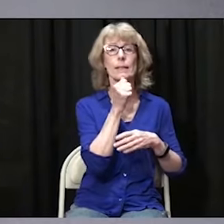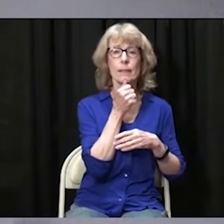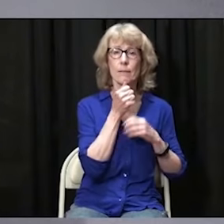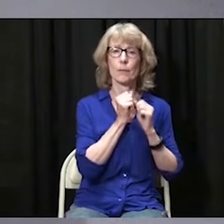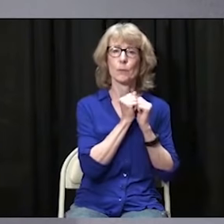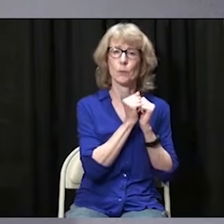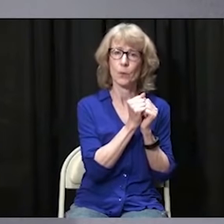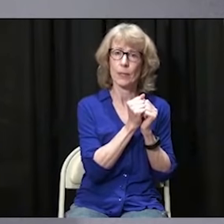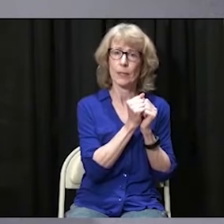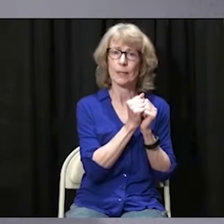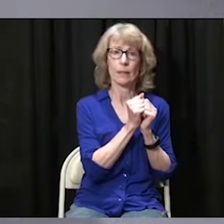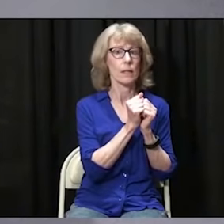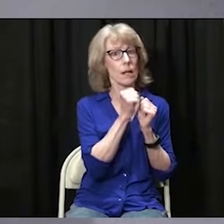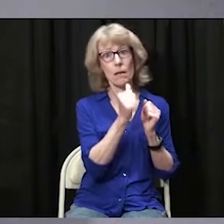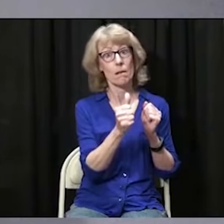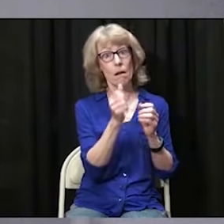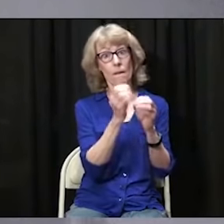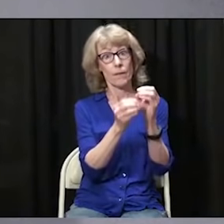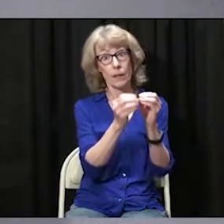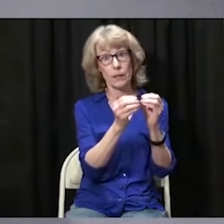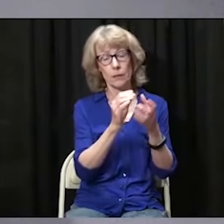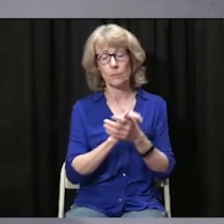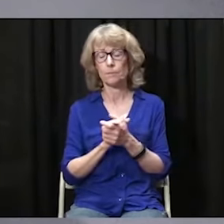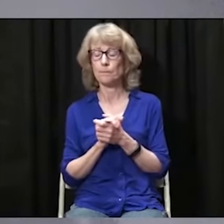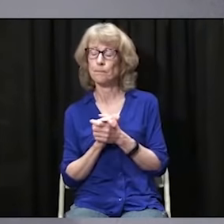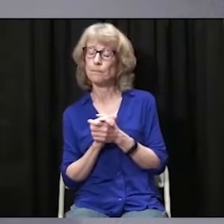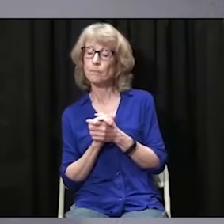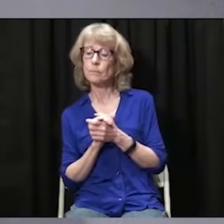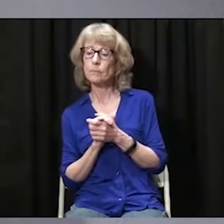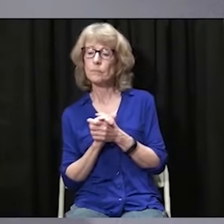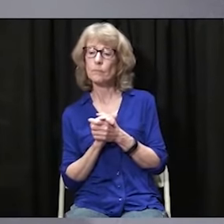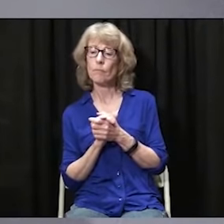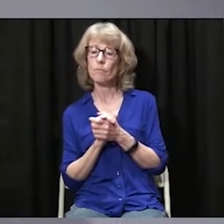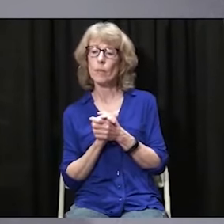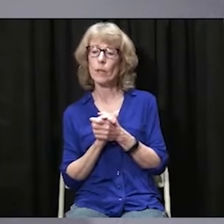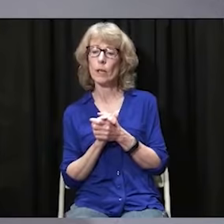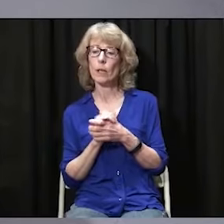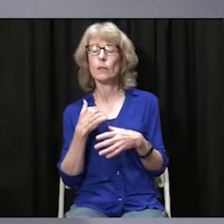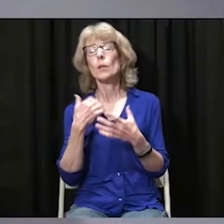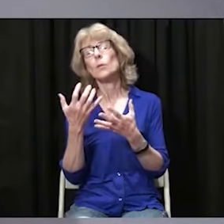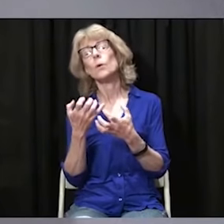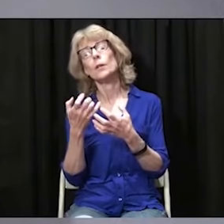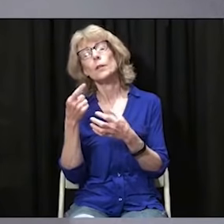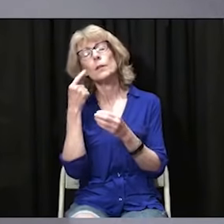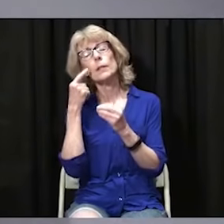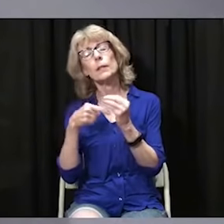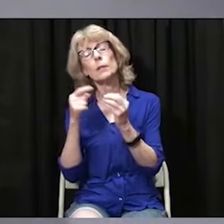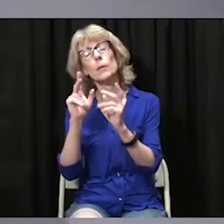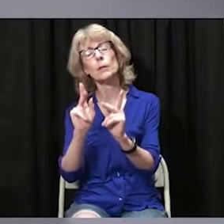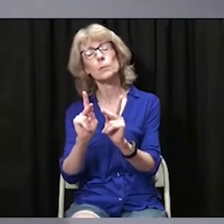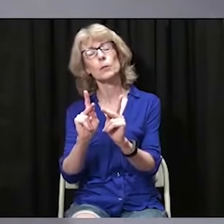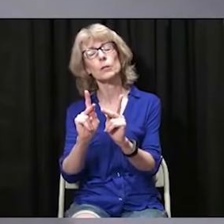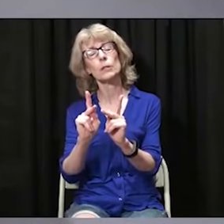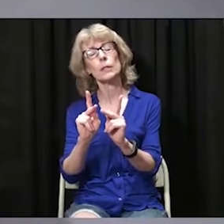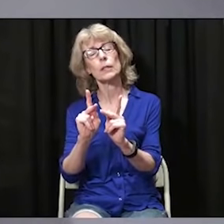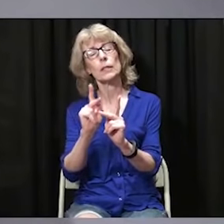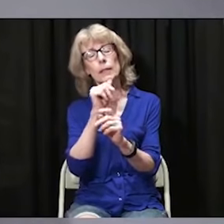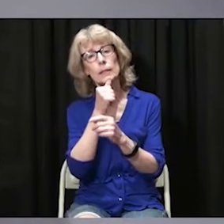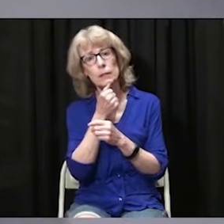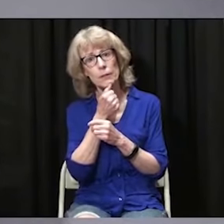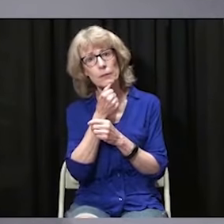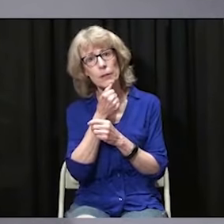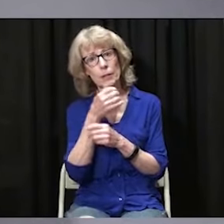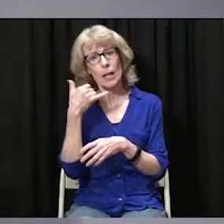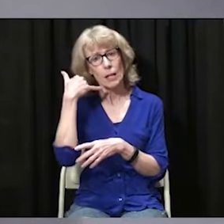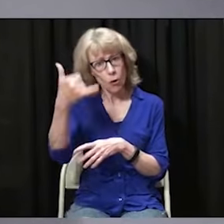it. And so what I think this means is that I want you to call to your mind like right now somebody that's suffering, someone in a health crisis, someone in